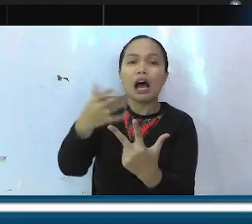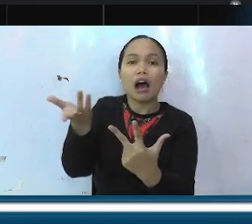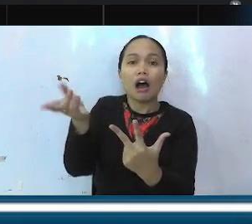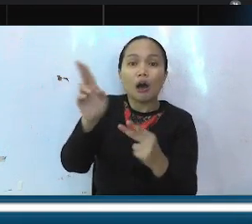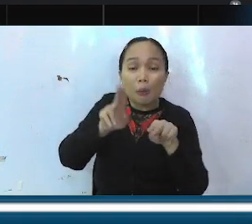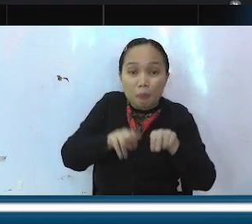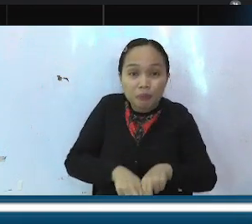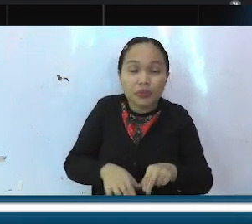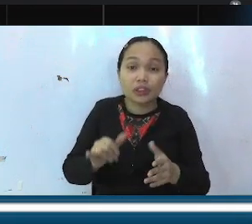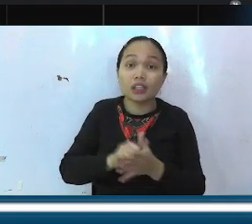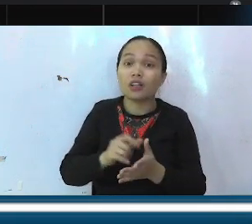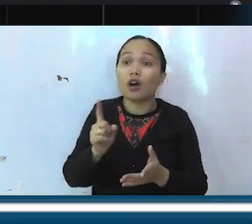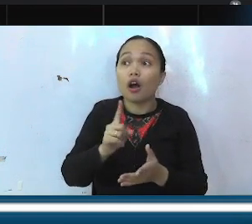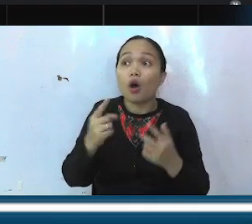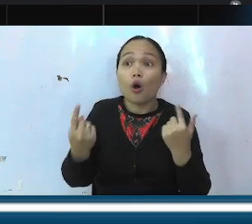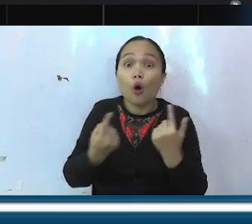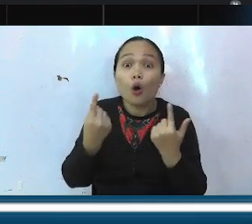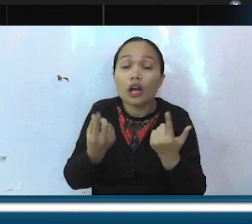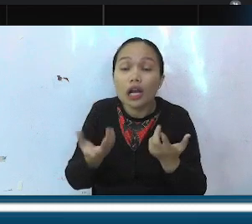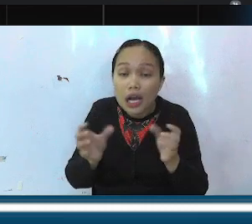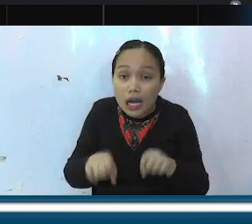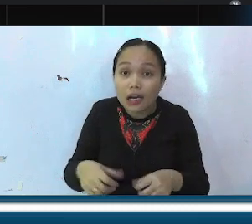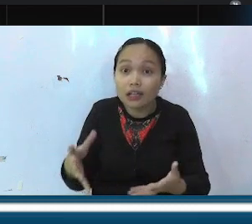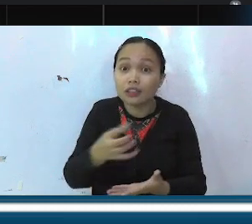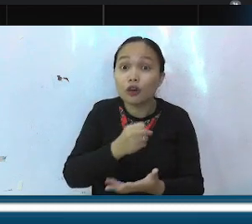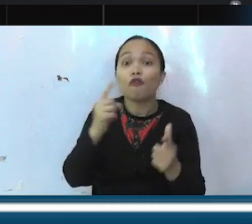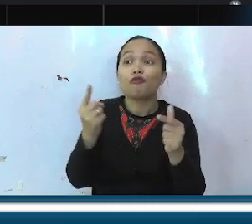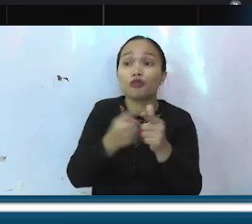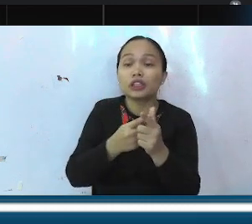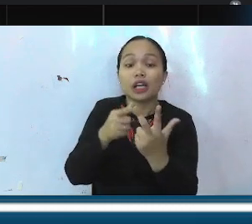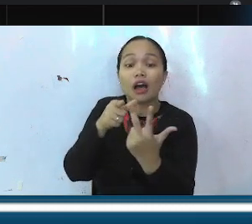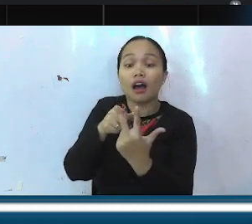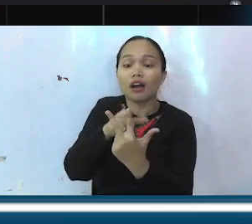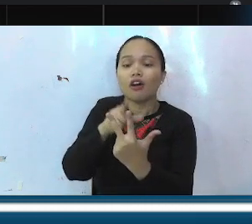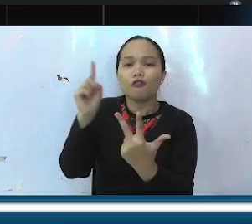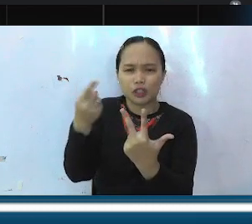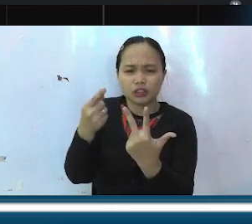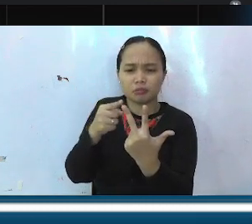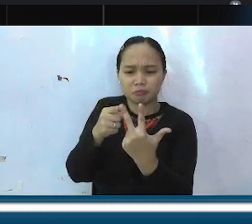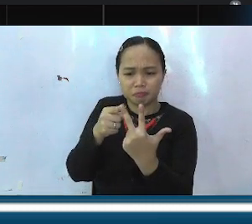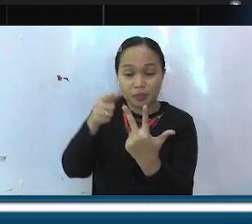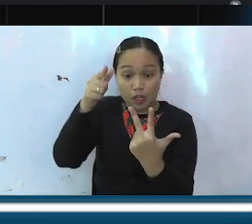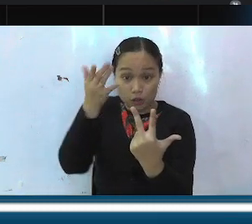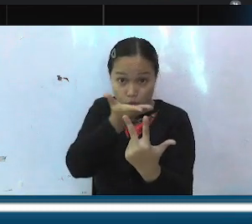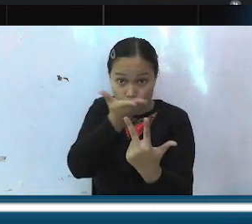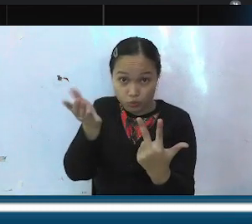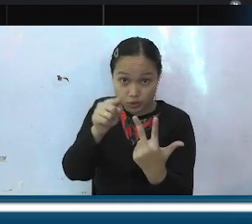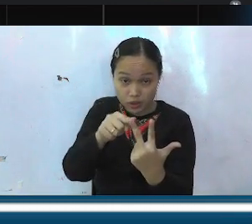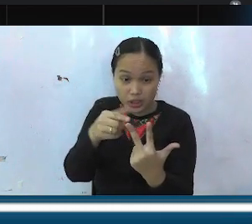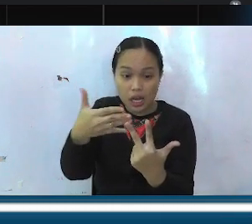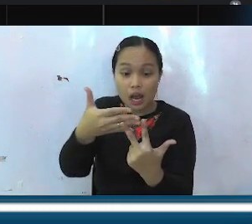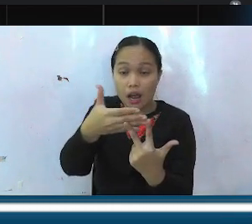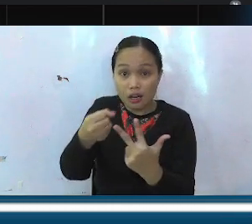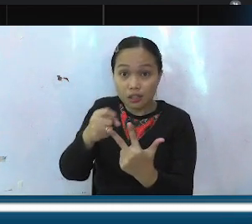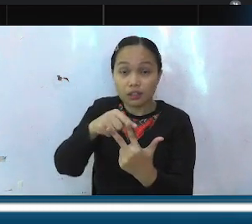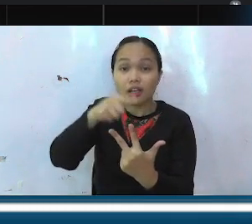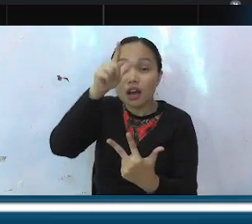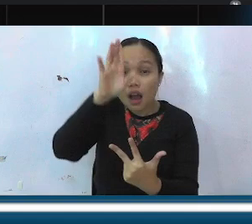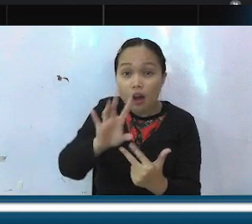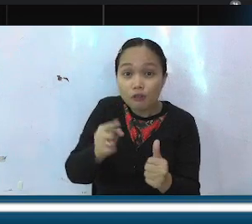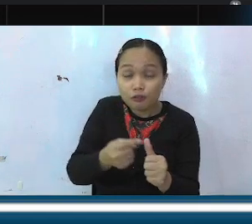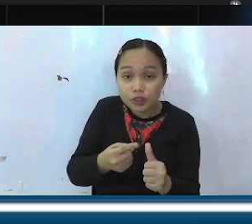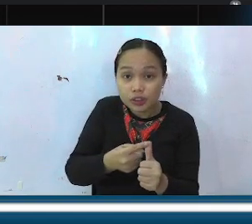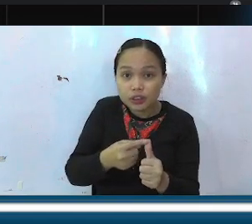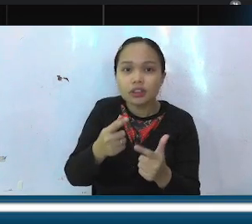get there is to go through God first. Seek ye first. Amen. Go through God first. Yeah. Amen. And he's